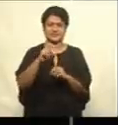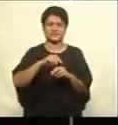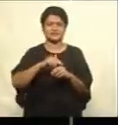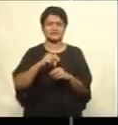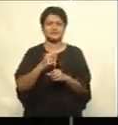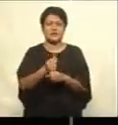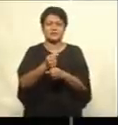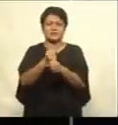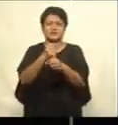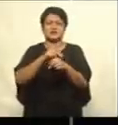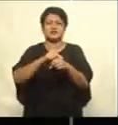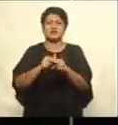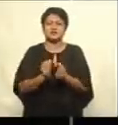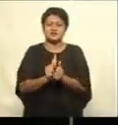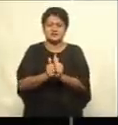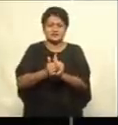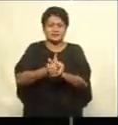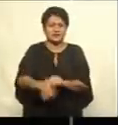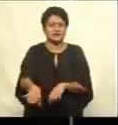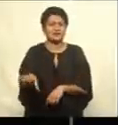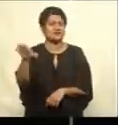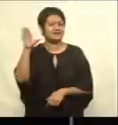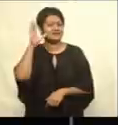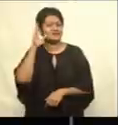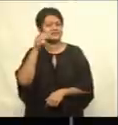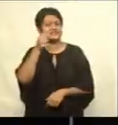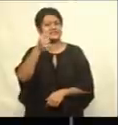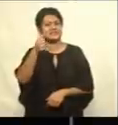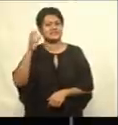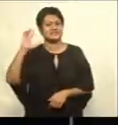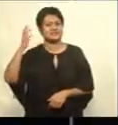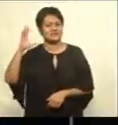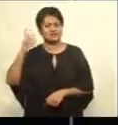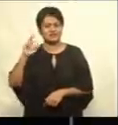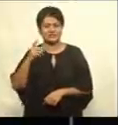latest in news and sports and listen to our 6 radio stations live.